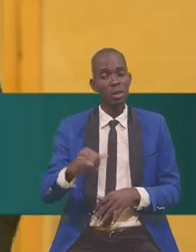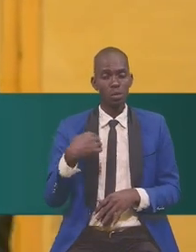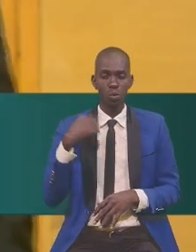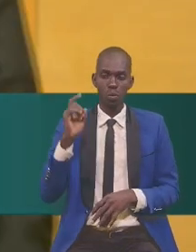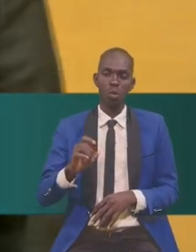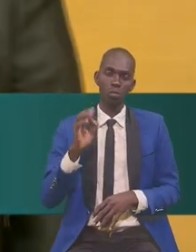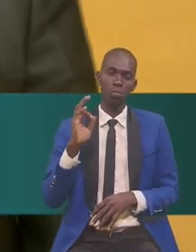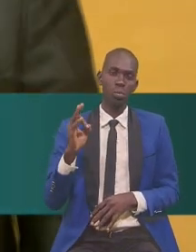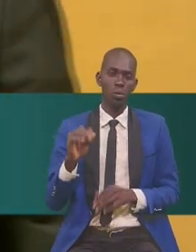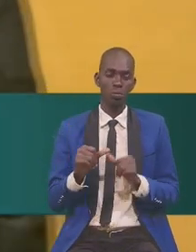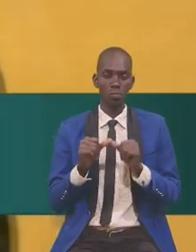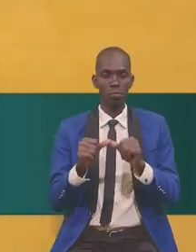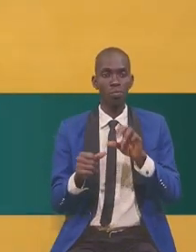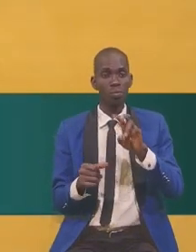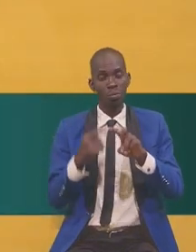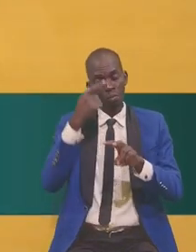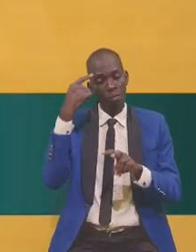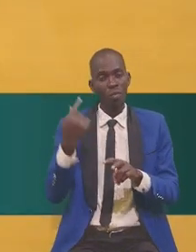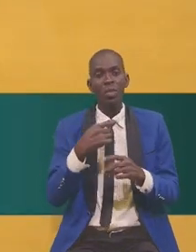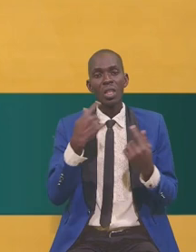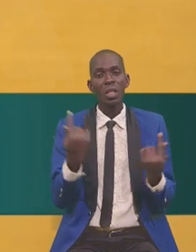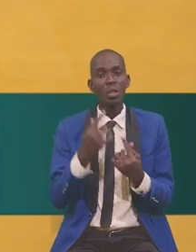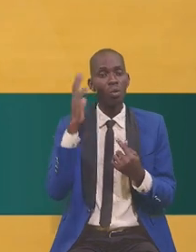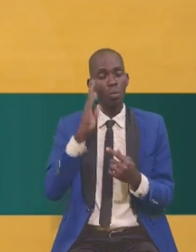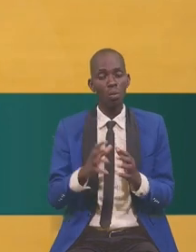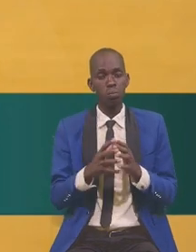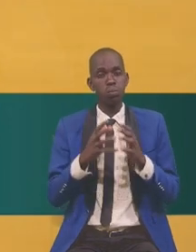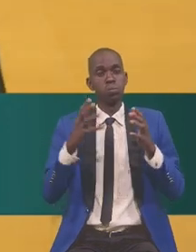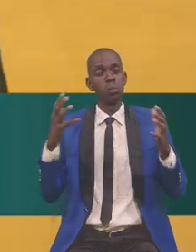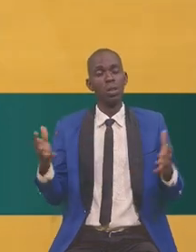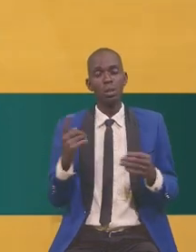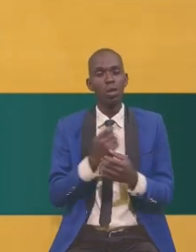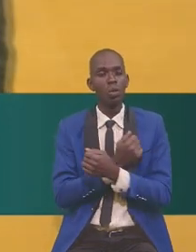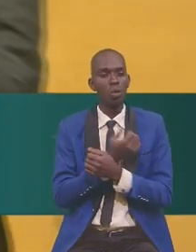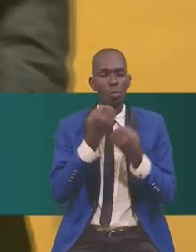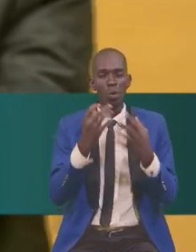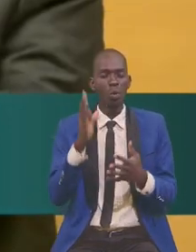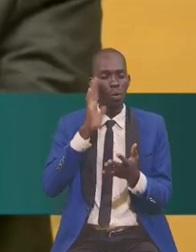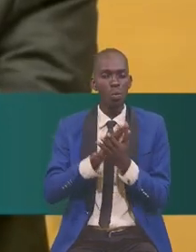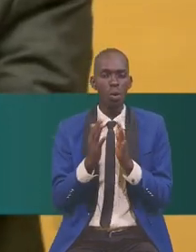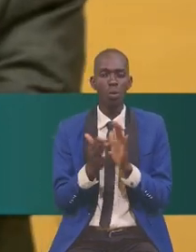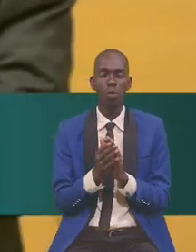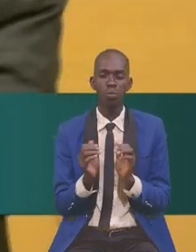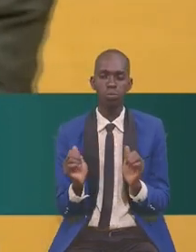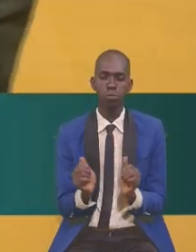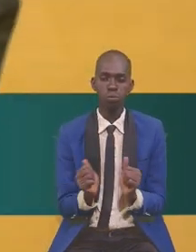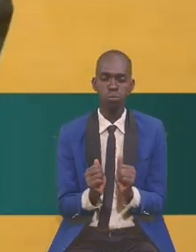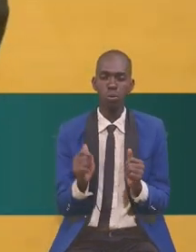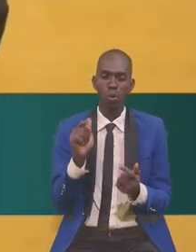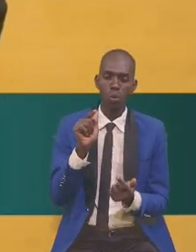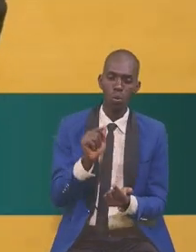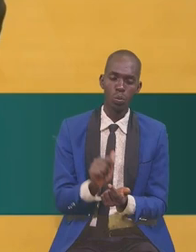verse 12, and because iniquity shall abound, the love of many shall wax cold. In spite of that,